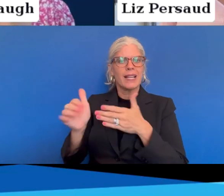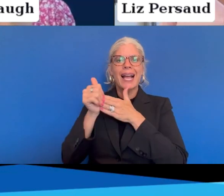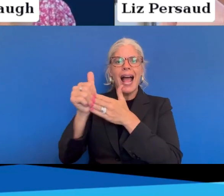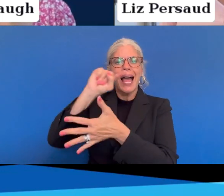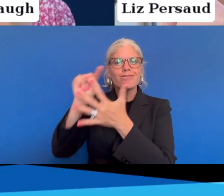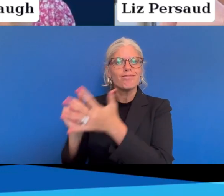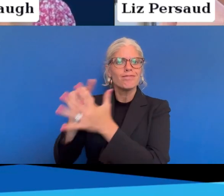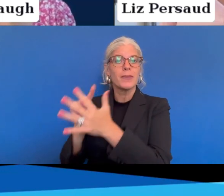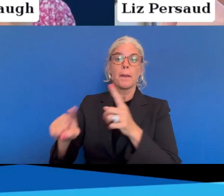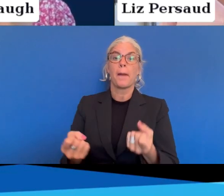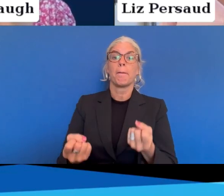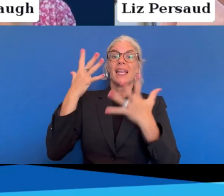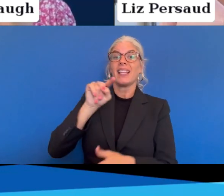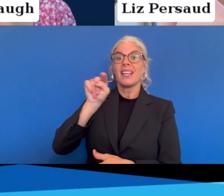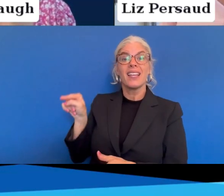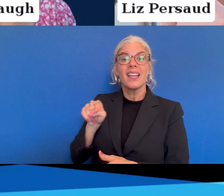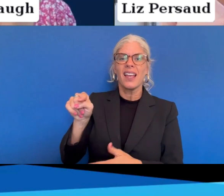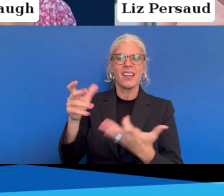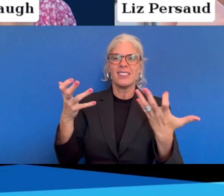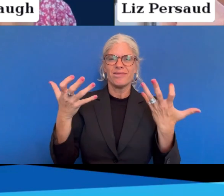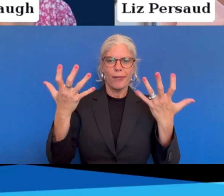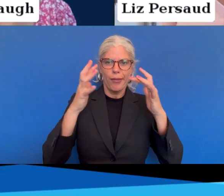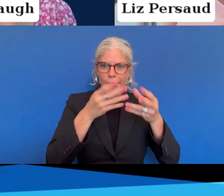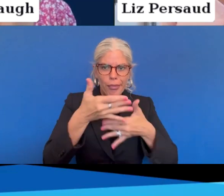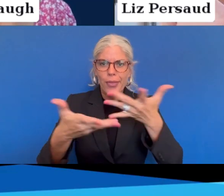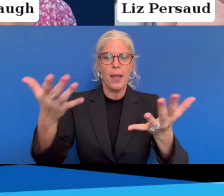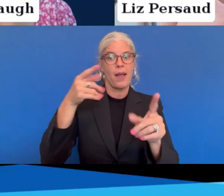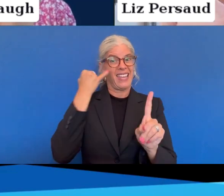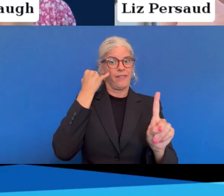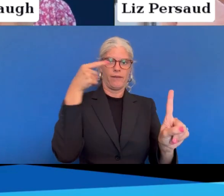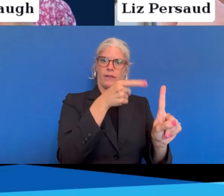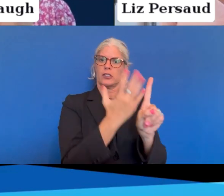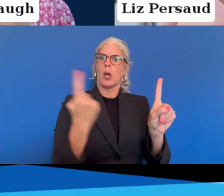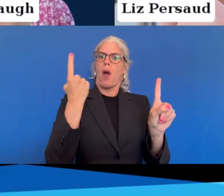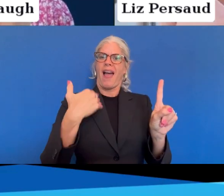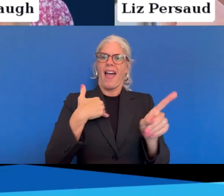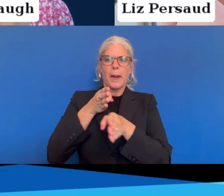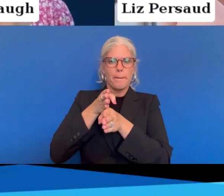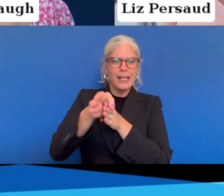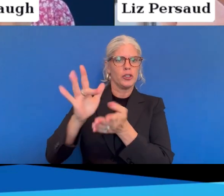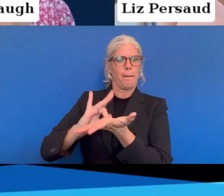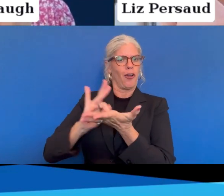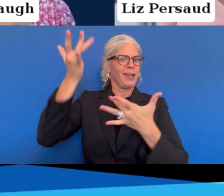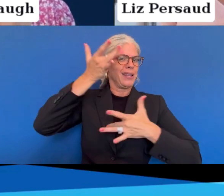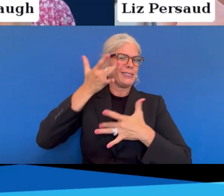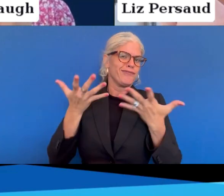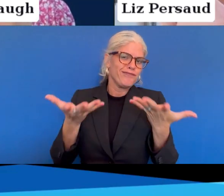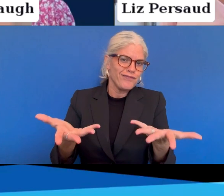minute when someone has another major medical illness. And so even if you are not